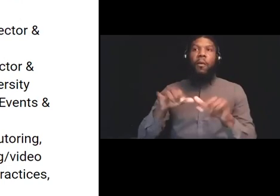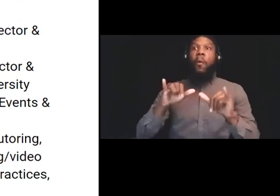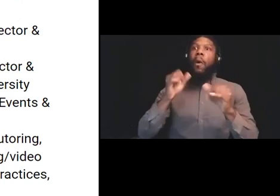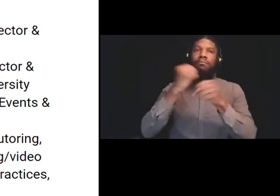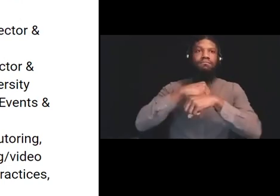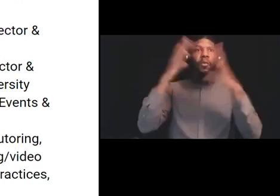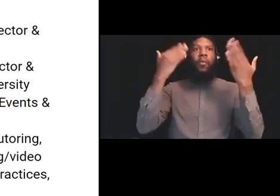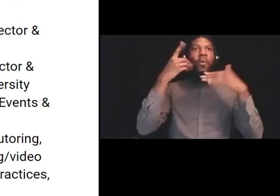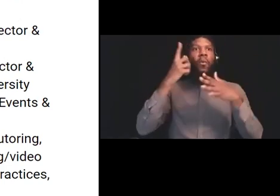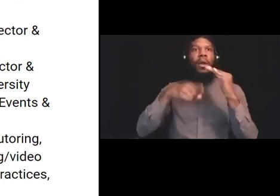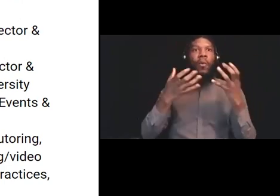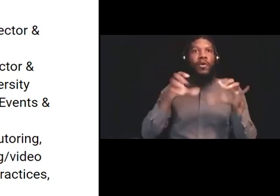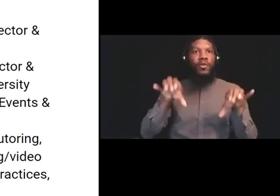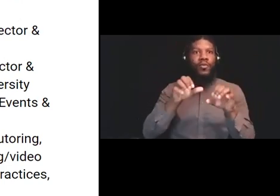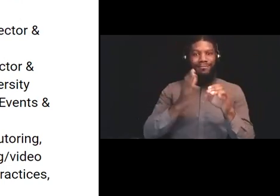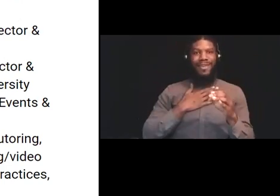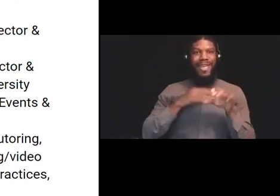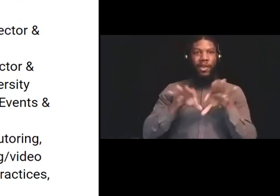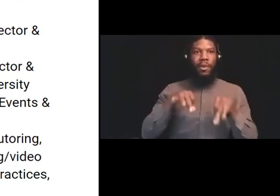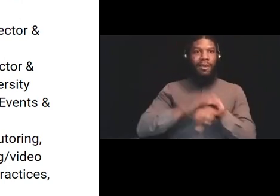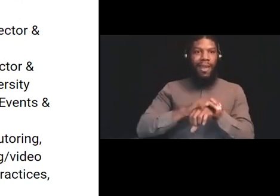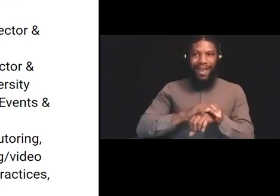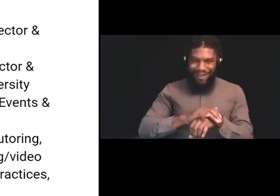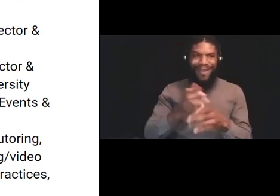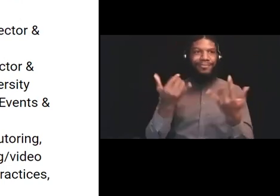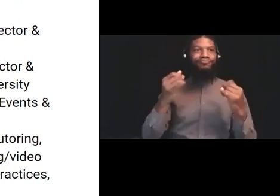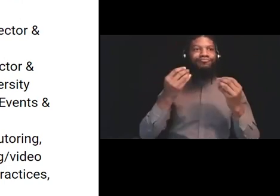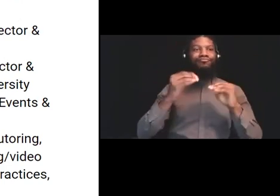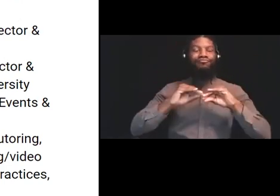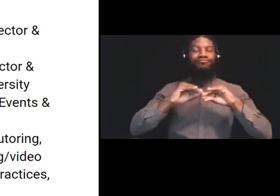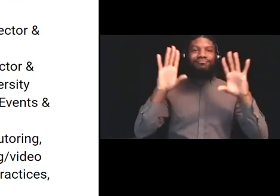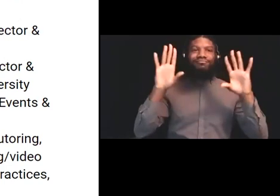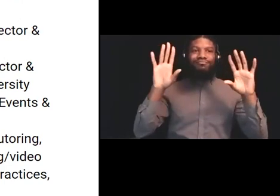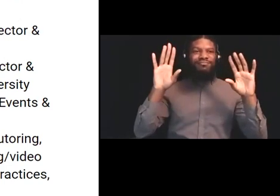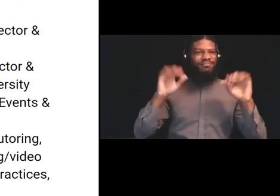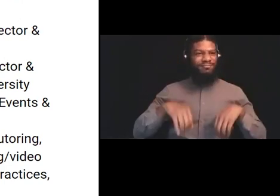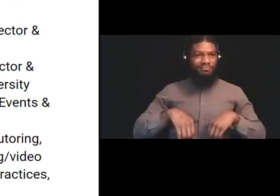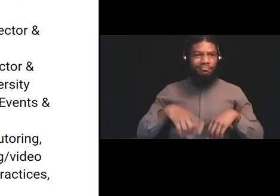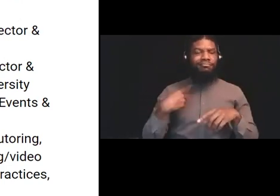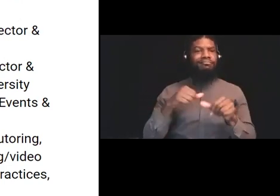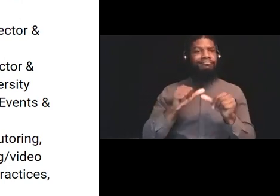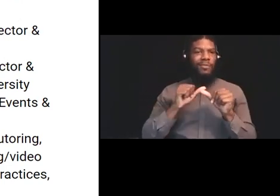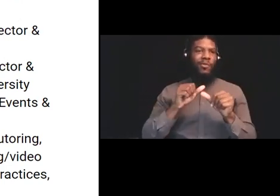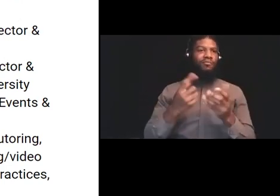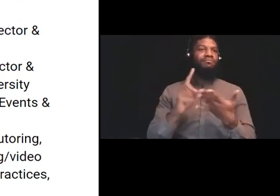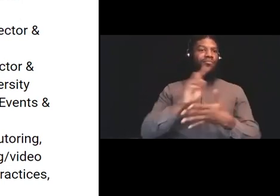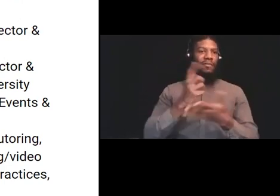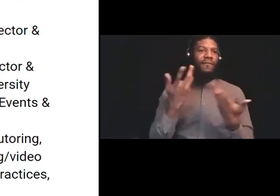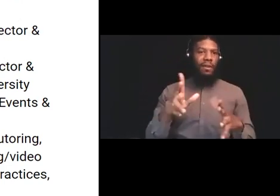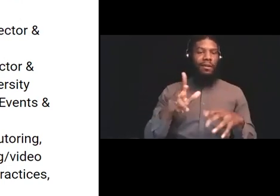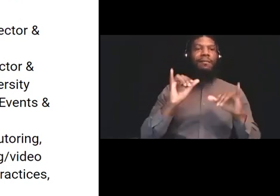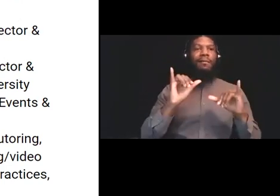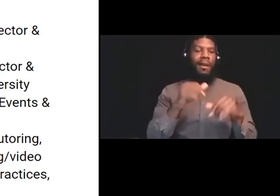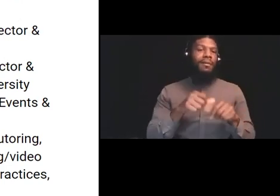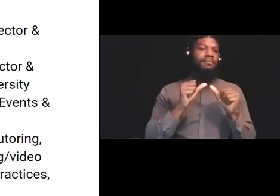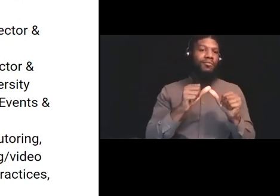wanted to do with an English degree when I graduated. I continued working in writing centers as a graduate tutor at